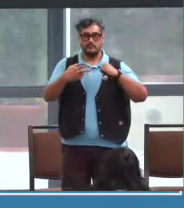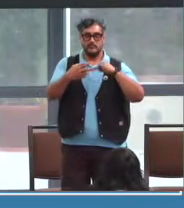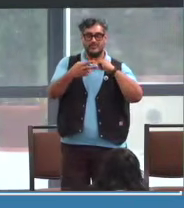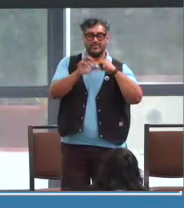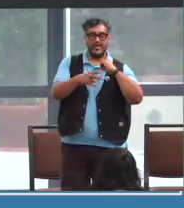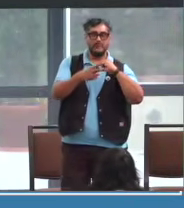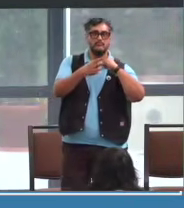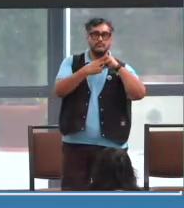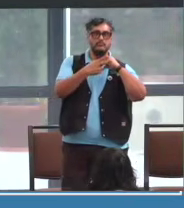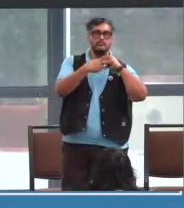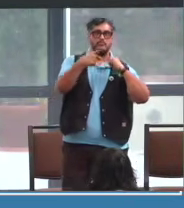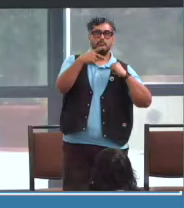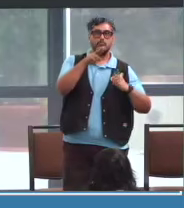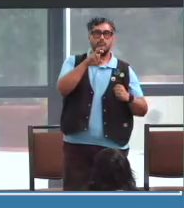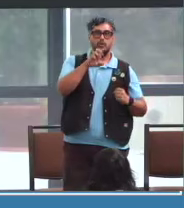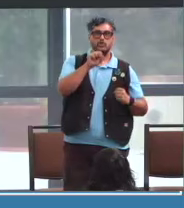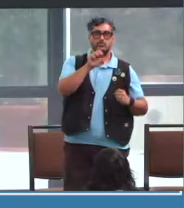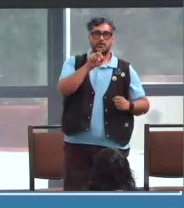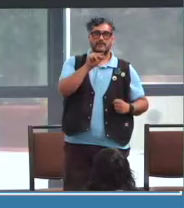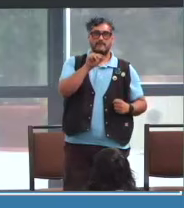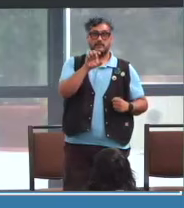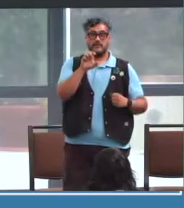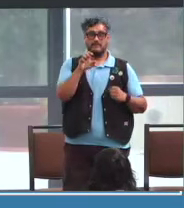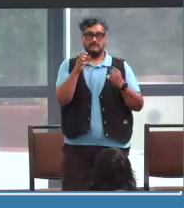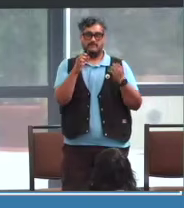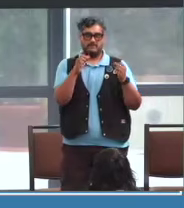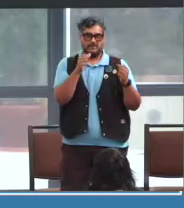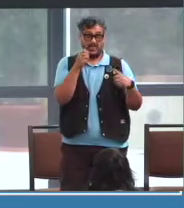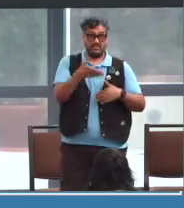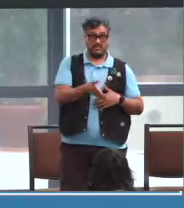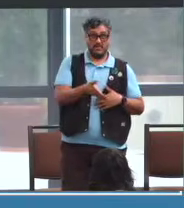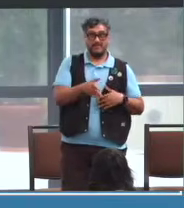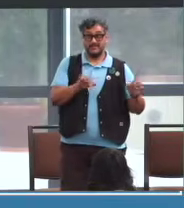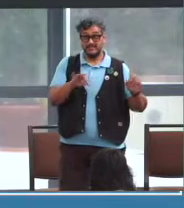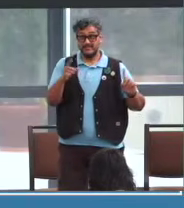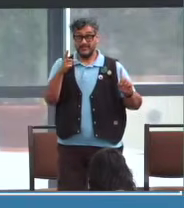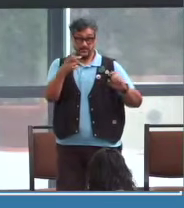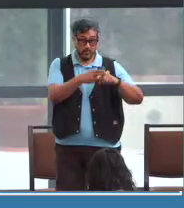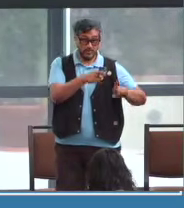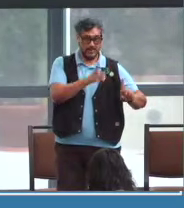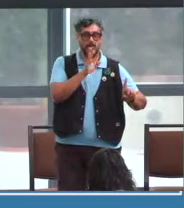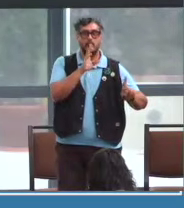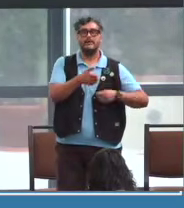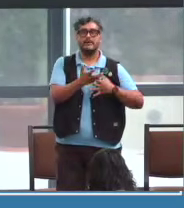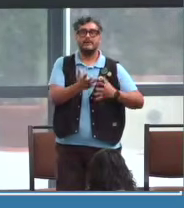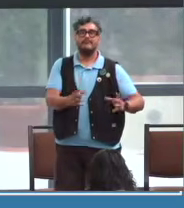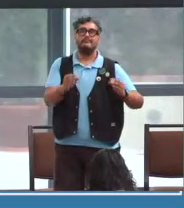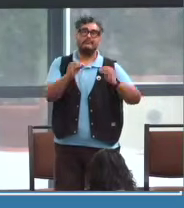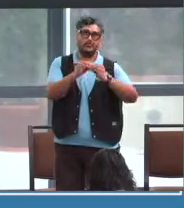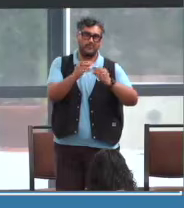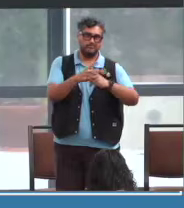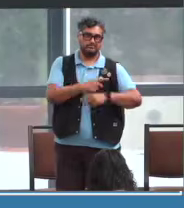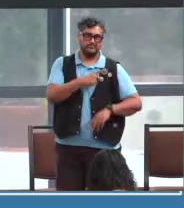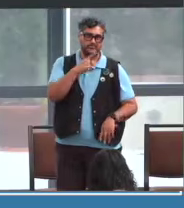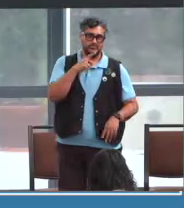products because the preservatives in someone who already has corneal damage can further cause dryness in the eyes